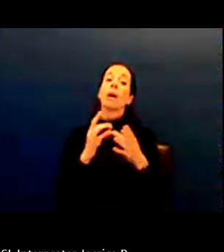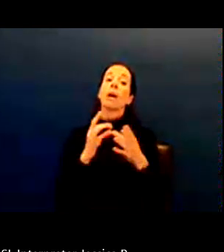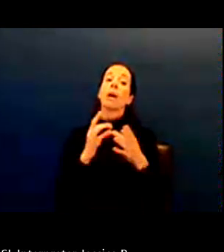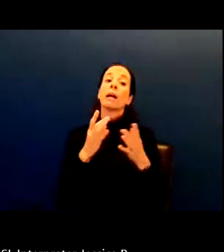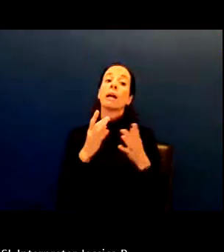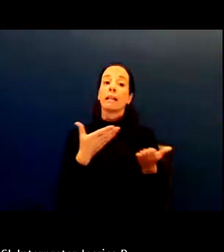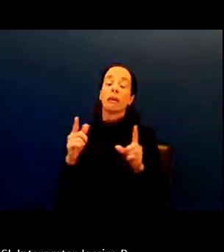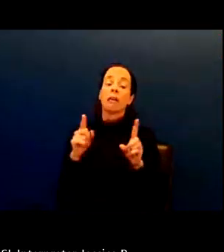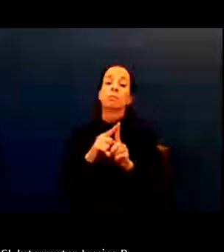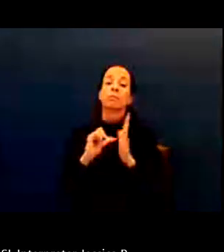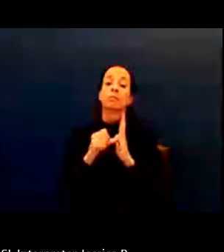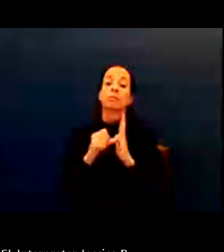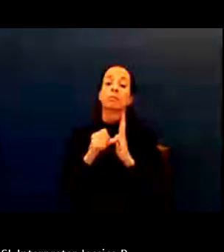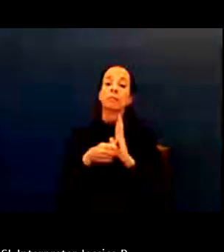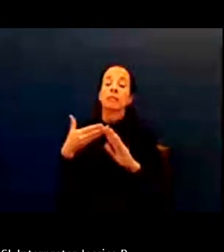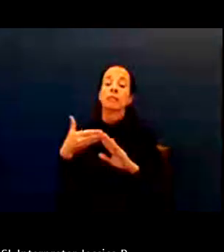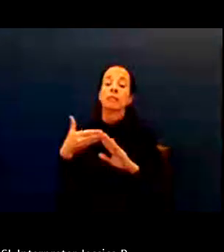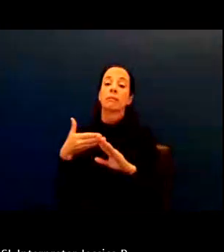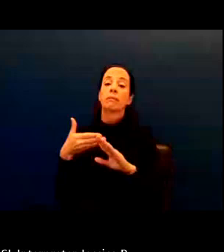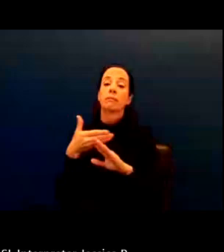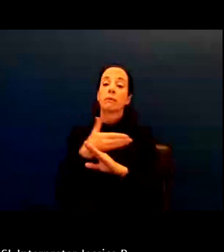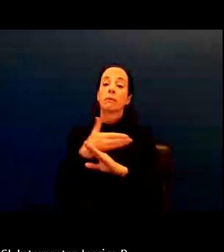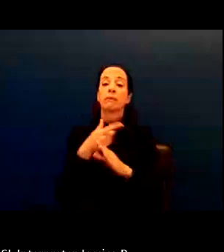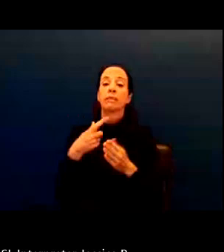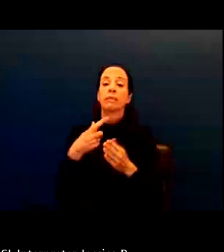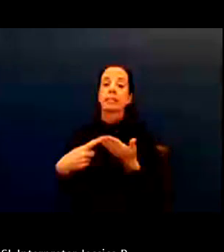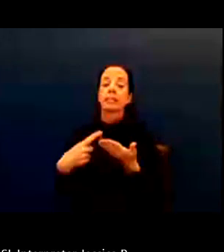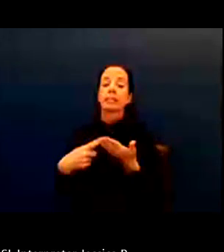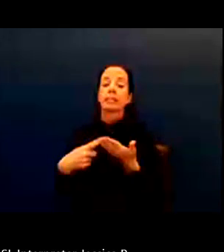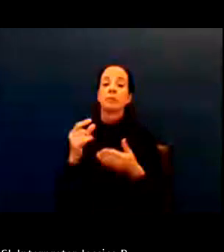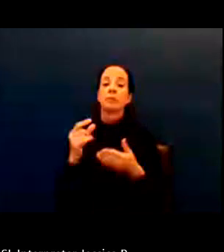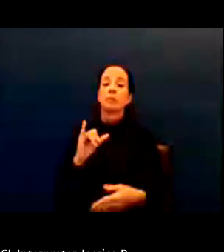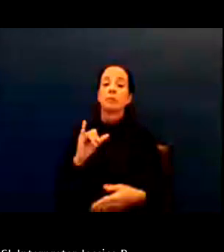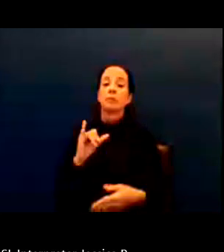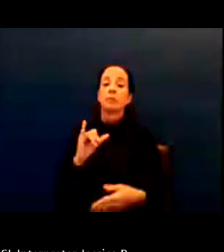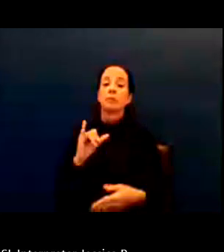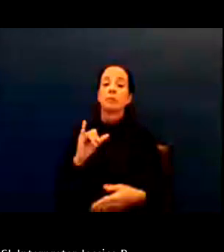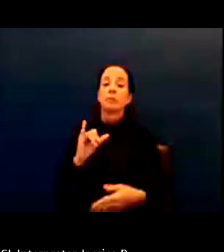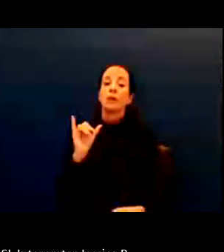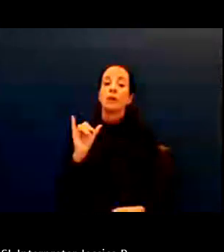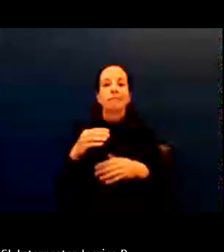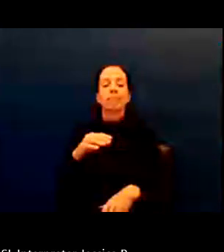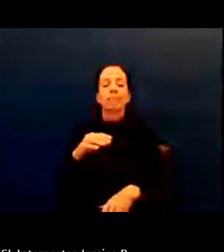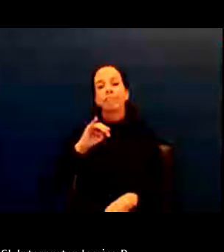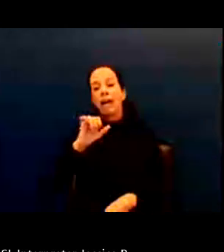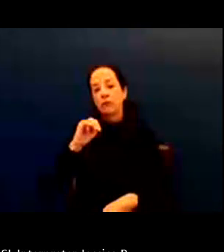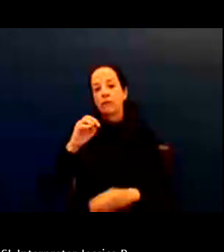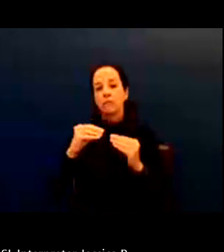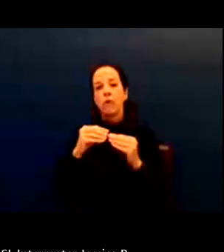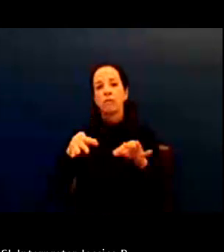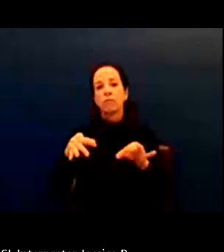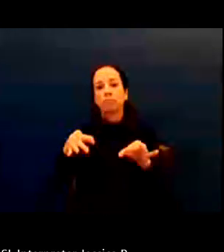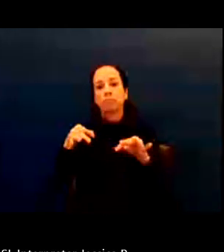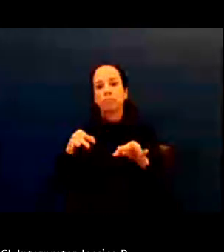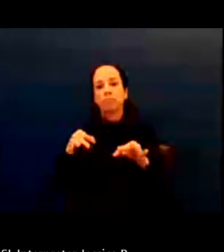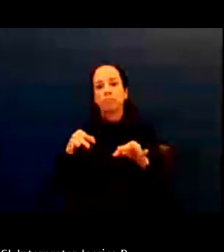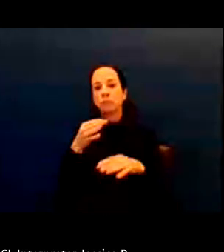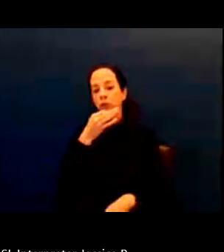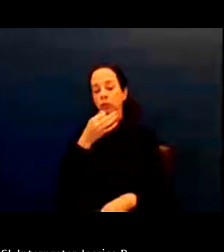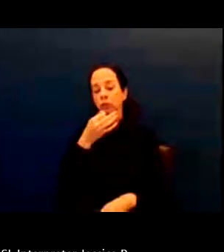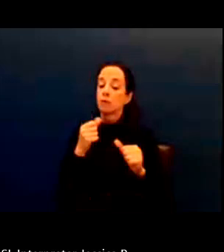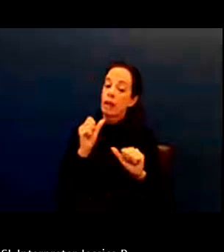our teams to quarterly delivery to try and achieve milestones sooner in the fiscal year. We are trying to do that this fiscal year. As you can